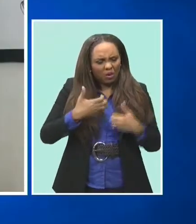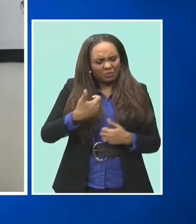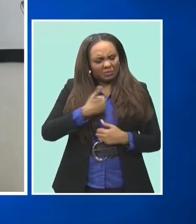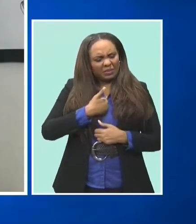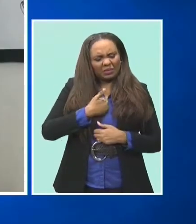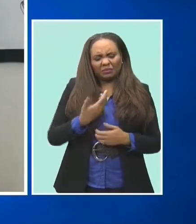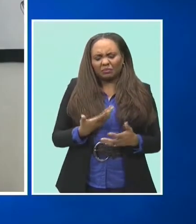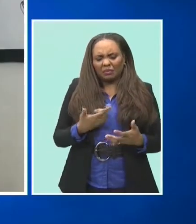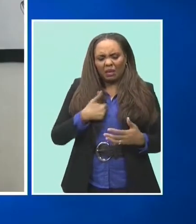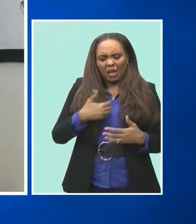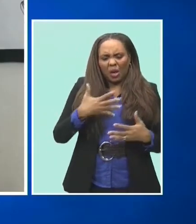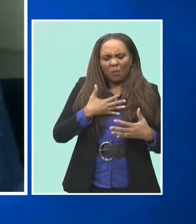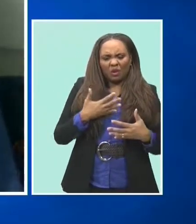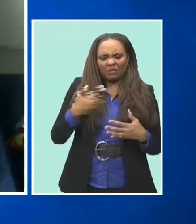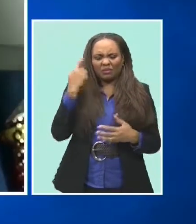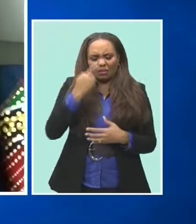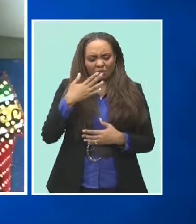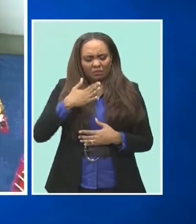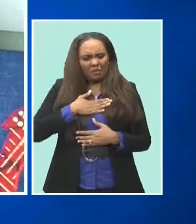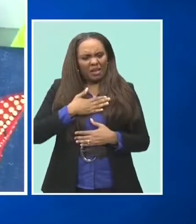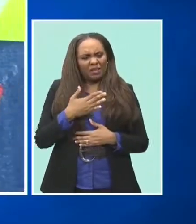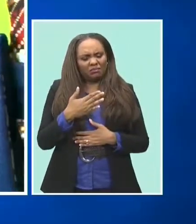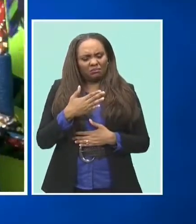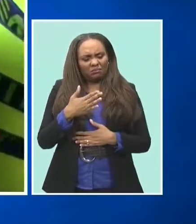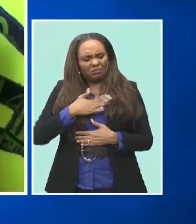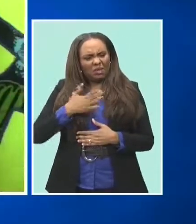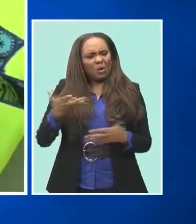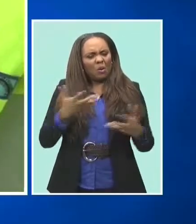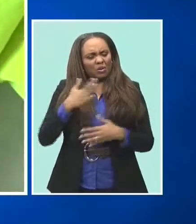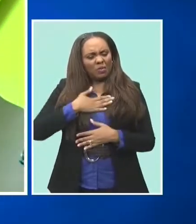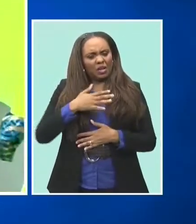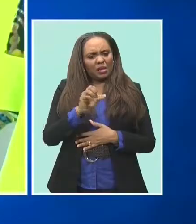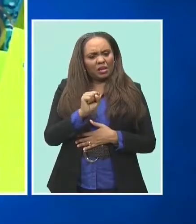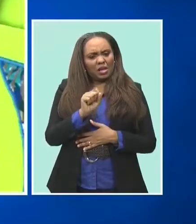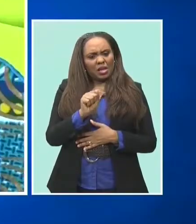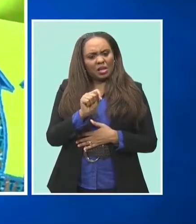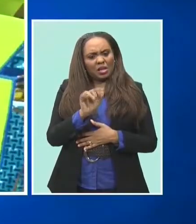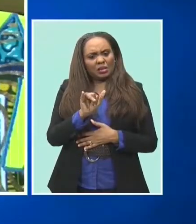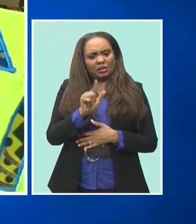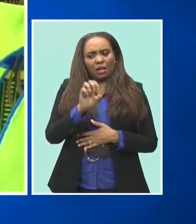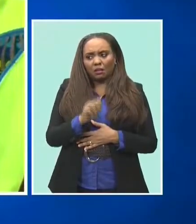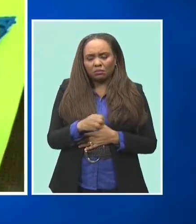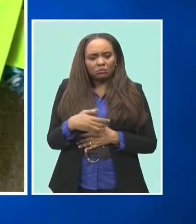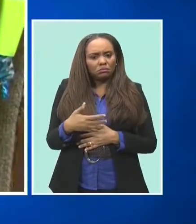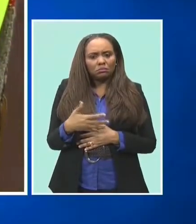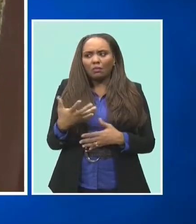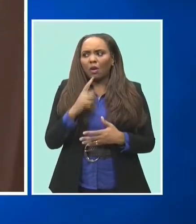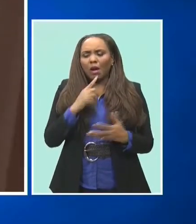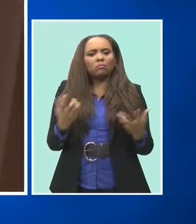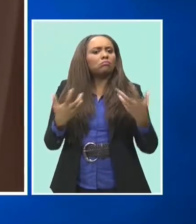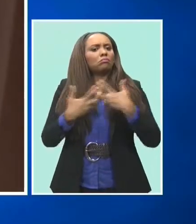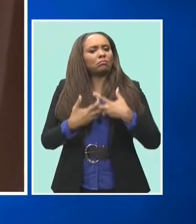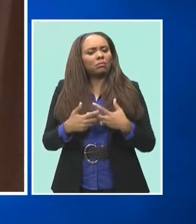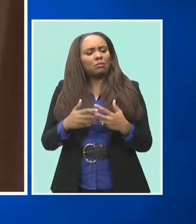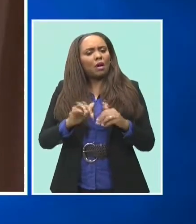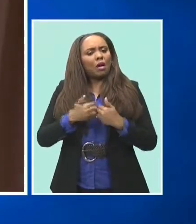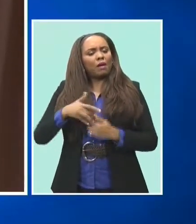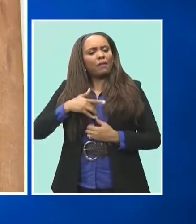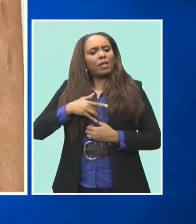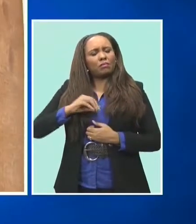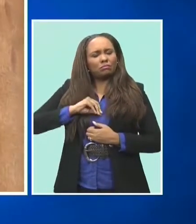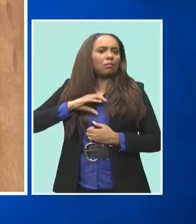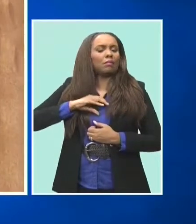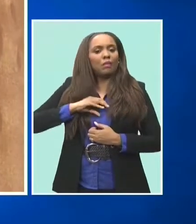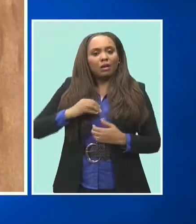same. Find out what your personal style is, find out what works for you, find out what fits you well, what makes you feel good, and go with